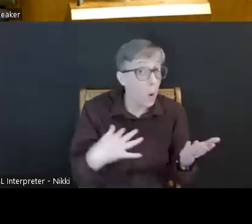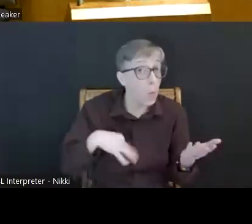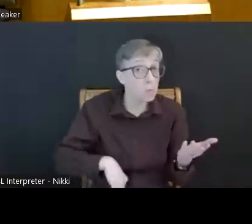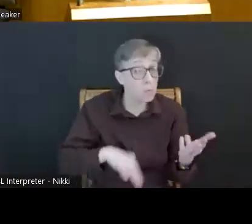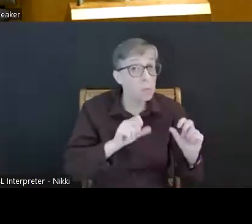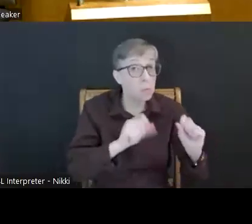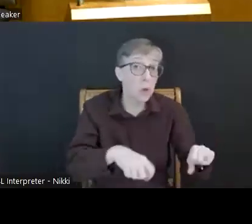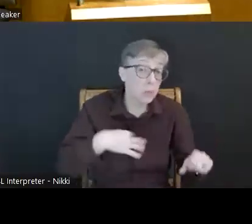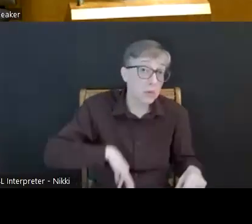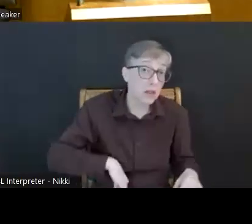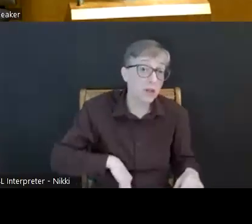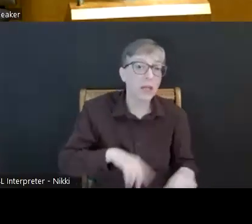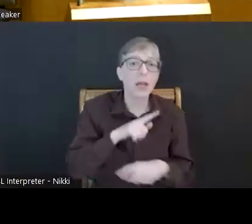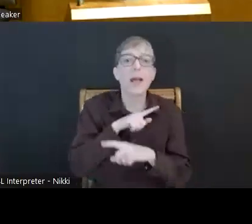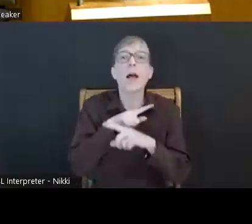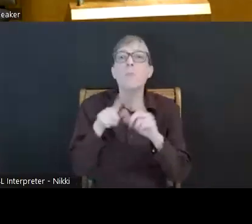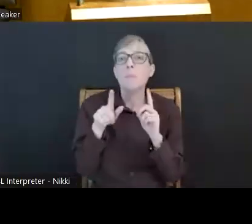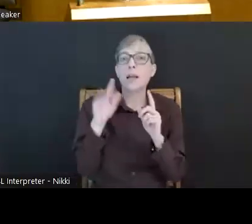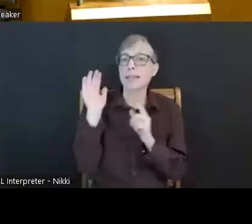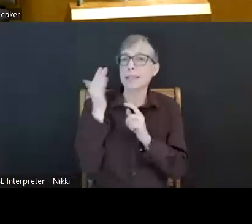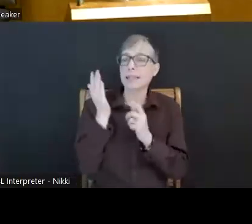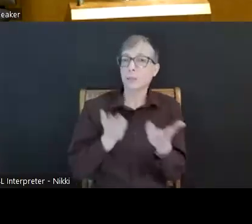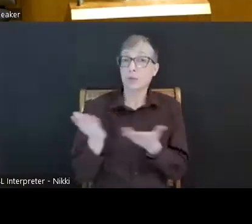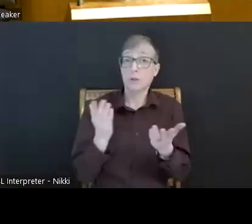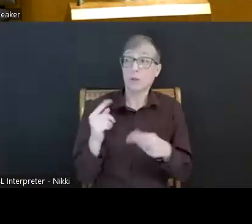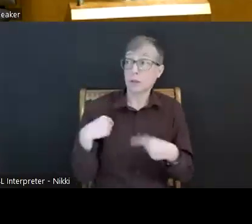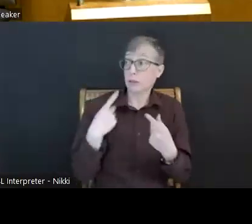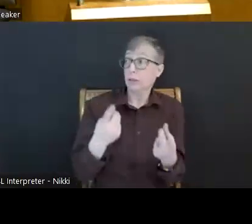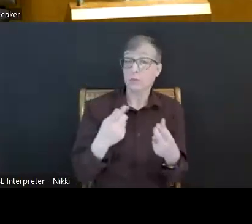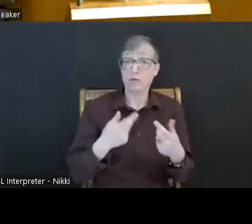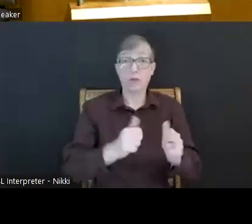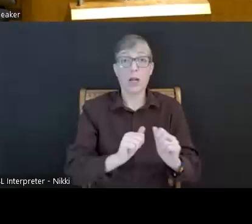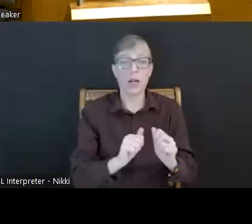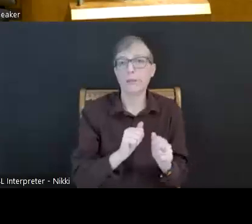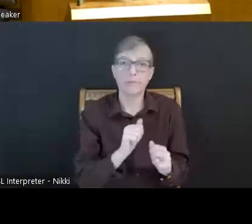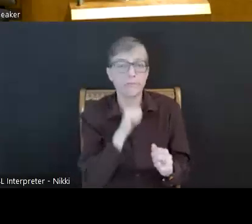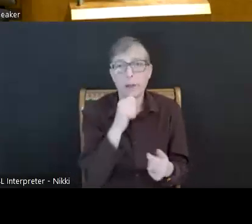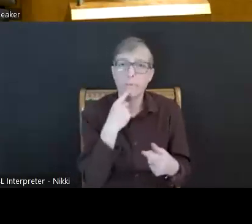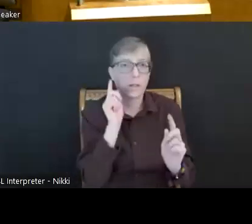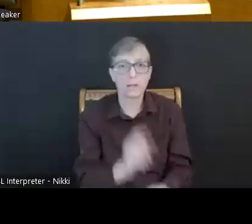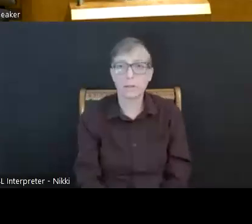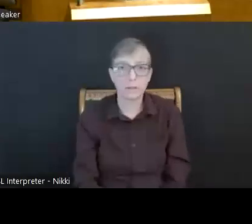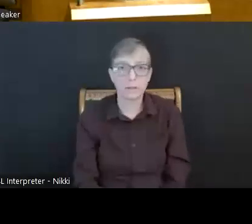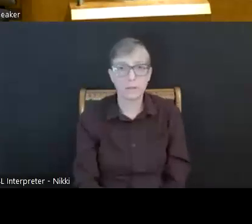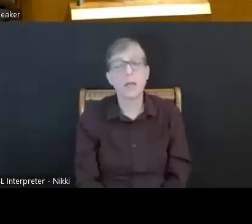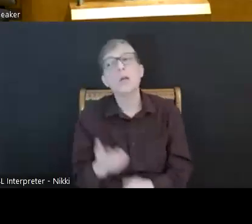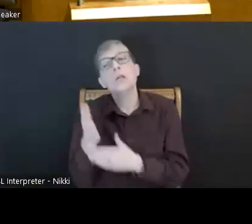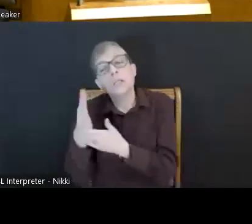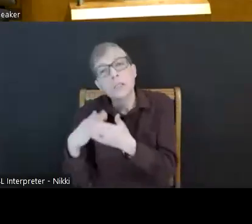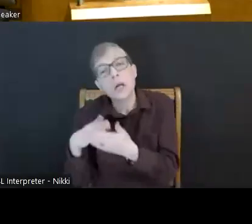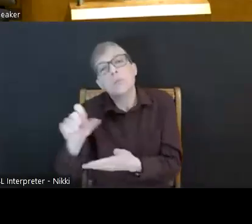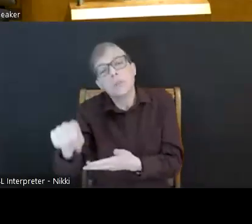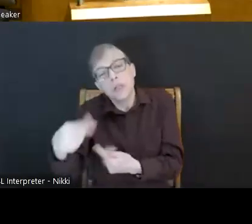tried aren't really even effective. There are some studies that show effectiveness, but most of them don't. This was a review from